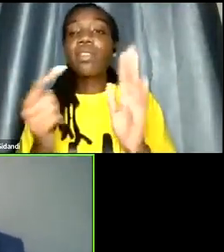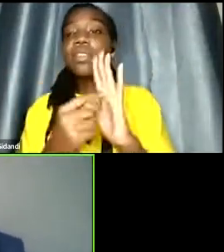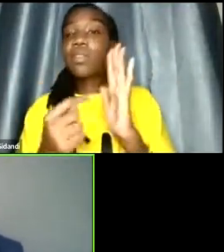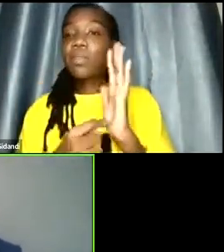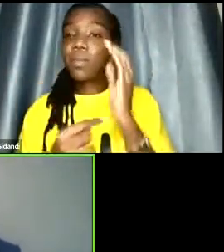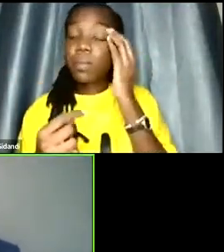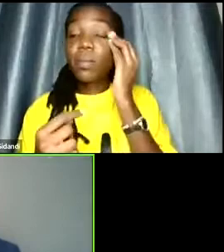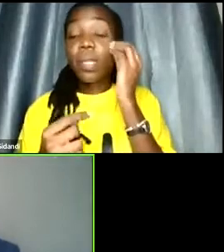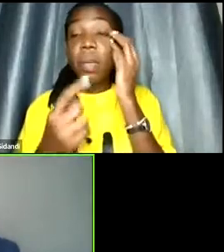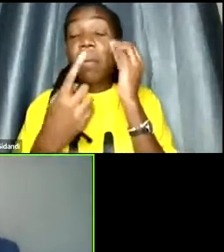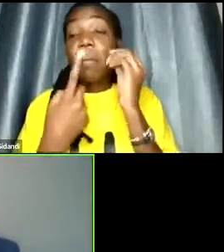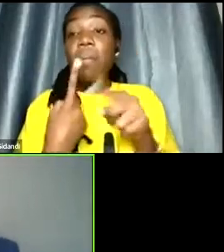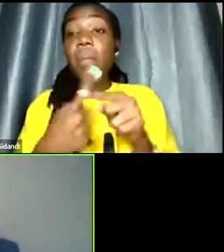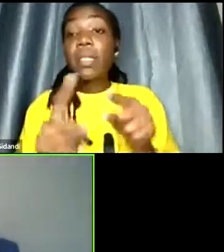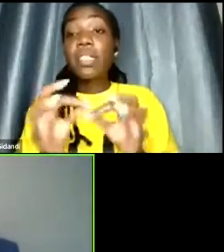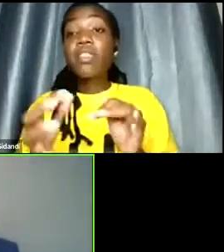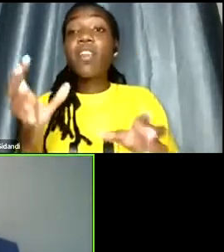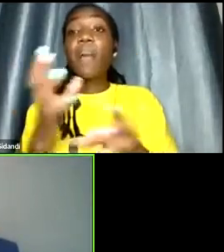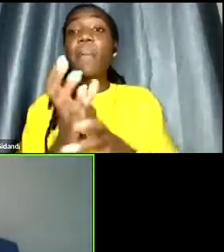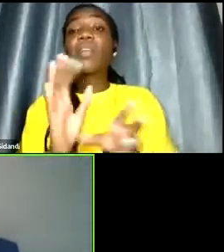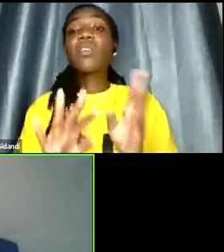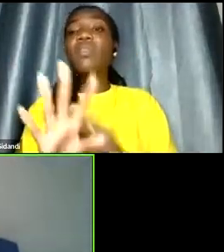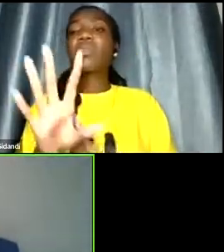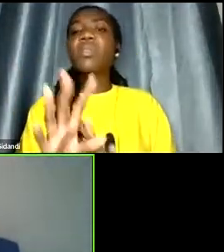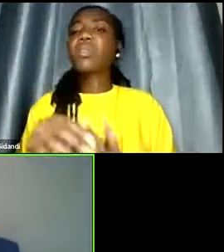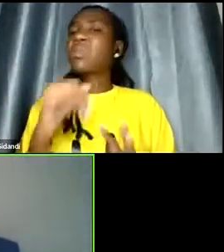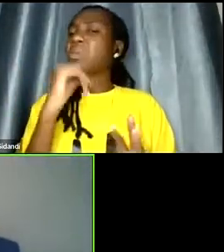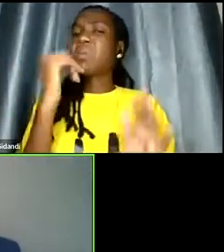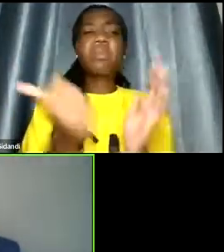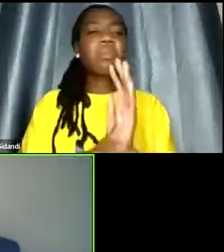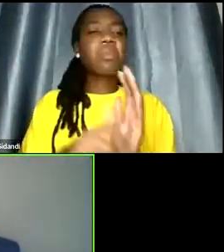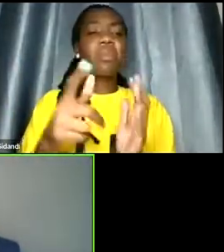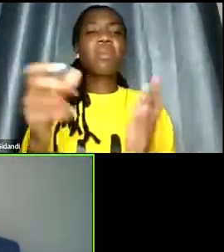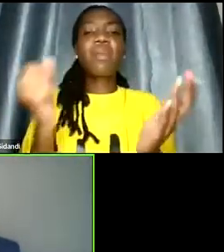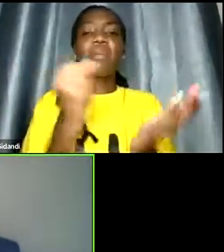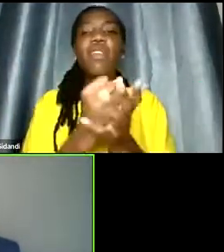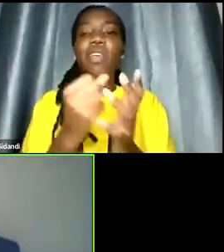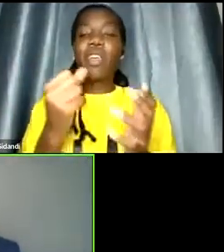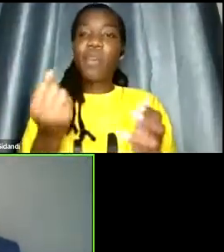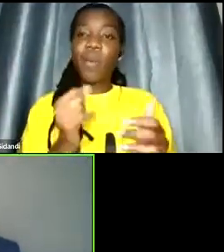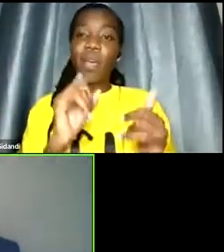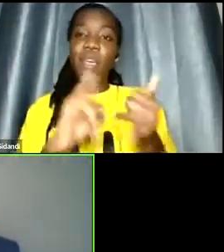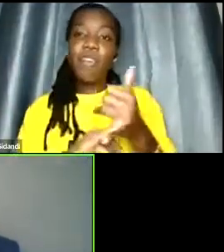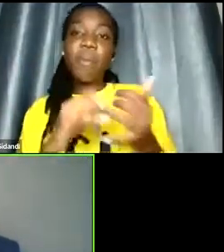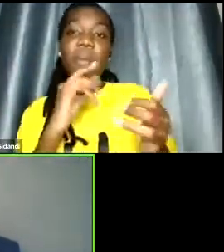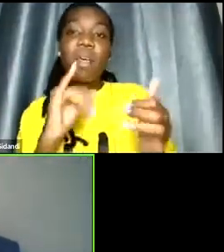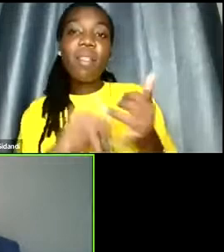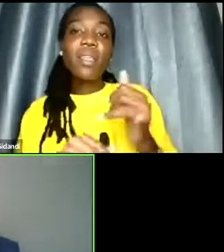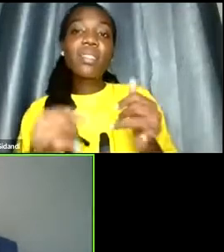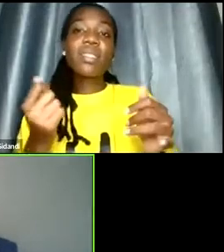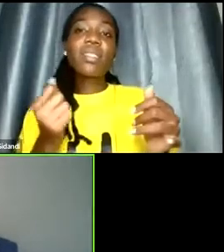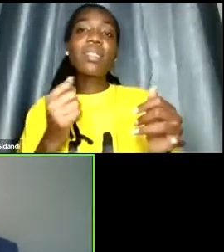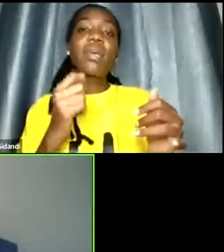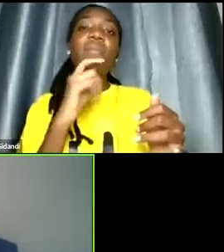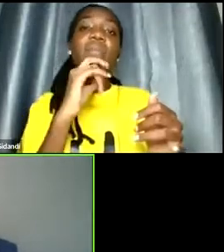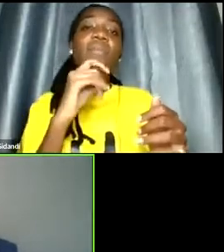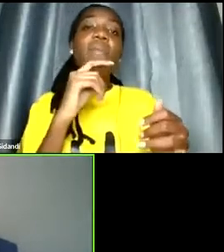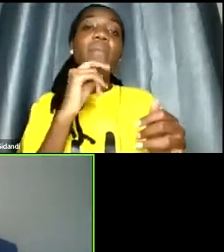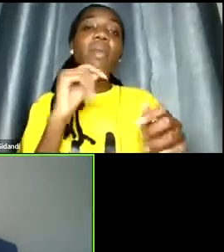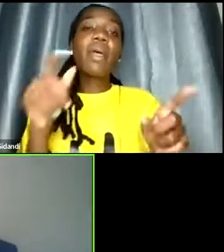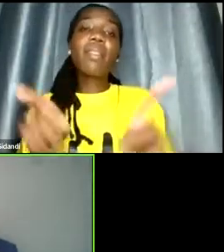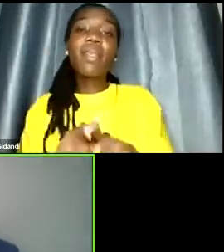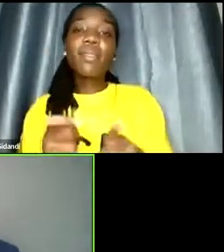it's your company, there's nothing wrong with appointing your wife or your brother or your sister. There's nothing wrong if they